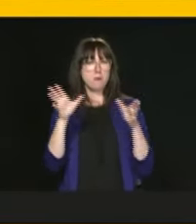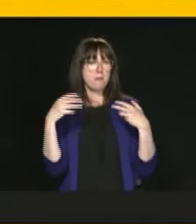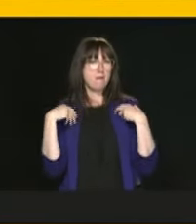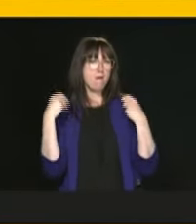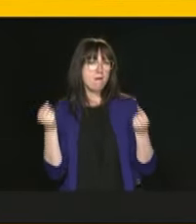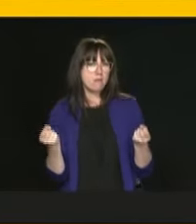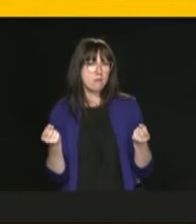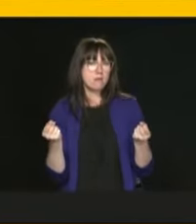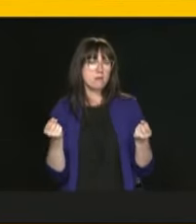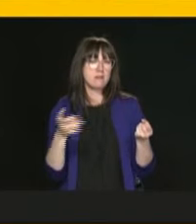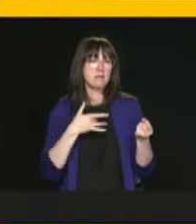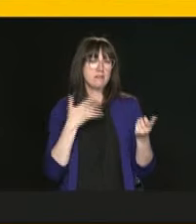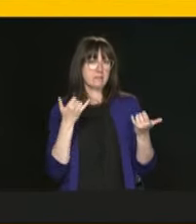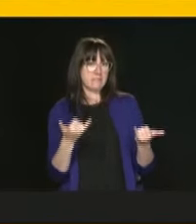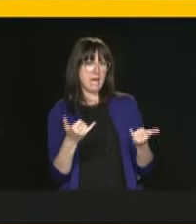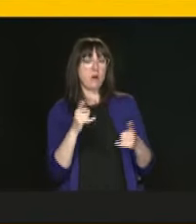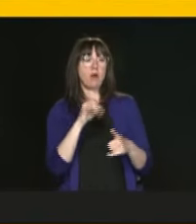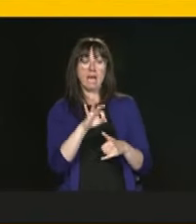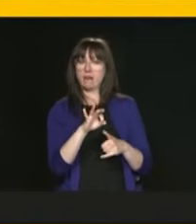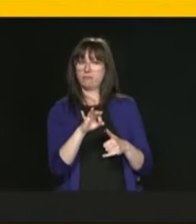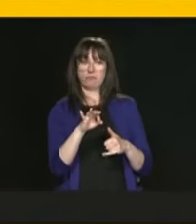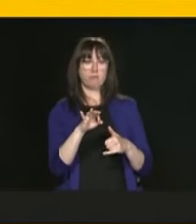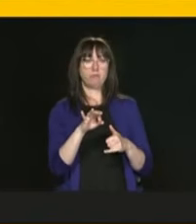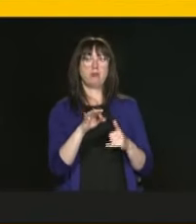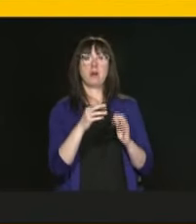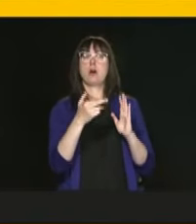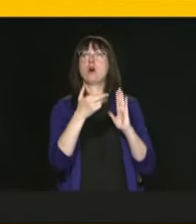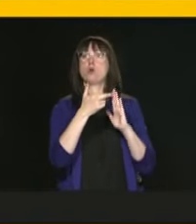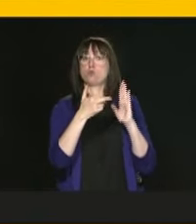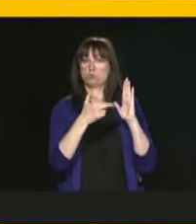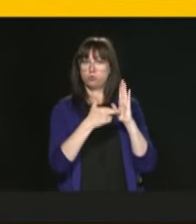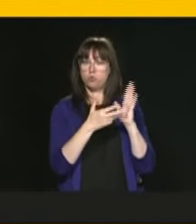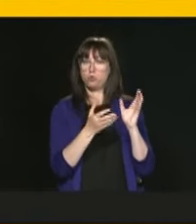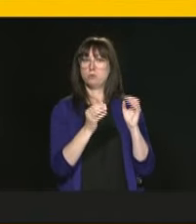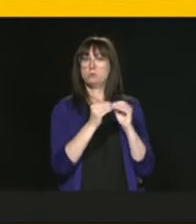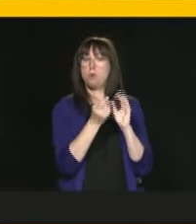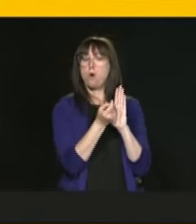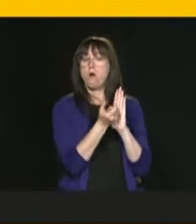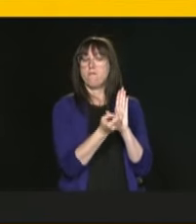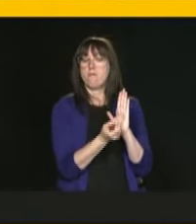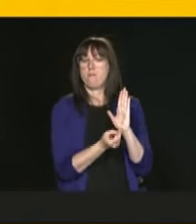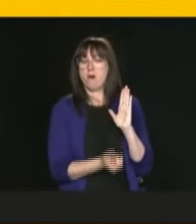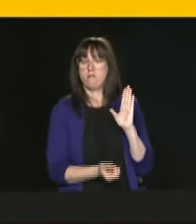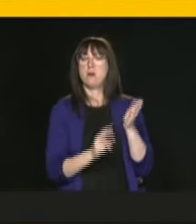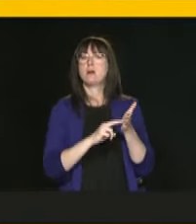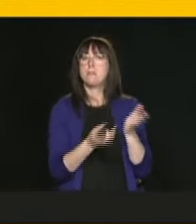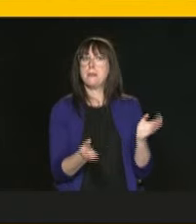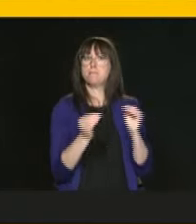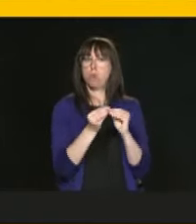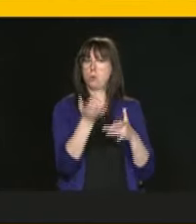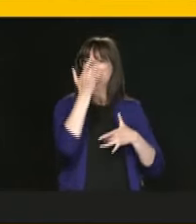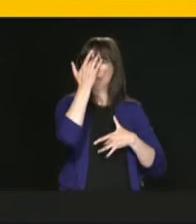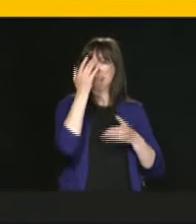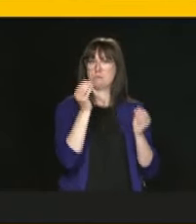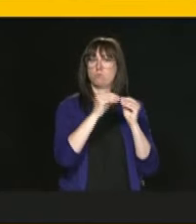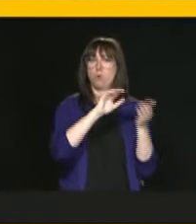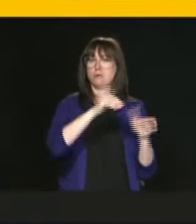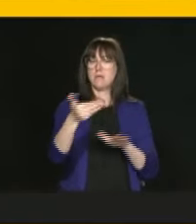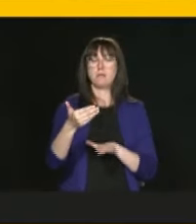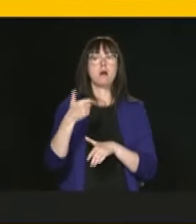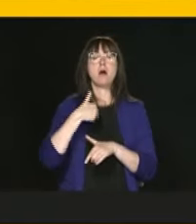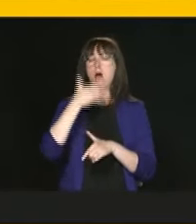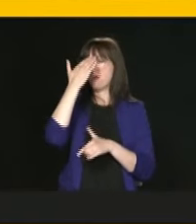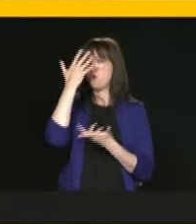any relaxation of the rules, there will be even more people falling ill. Now, I know that you don't want to enter into a war with the provinces, but